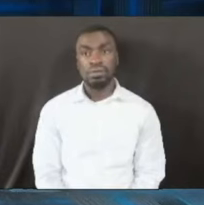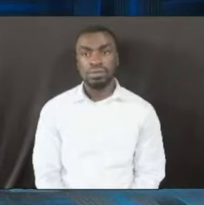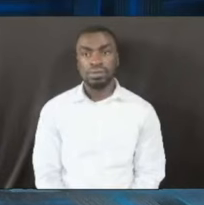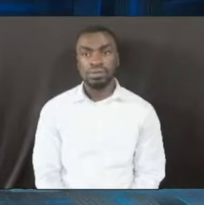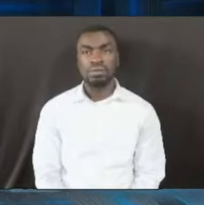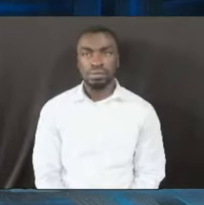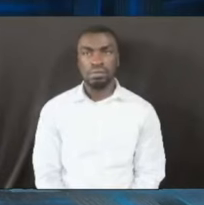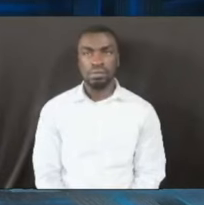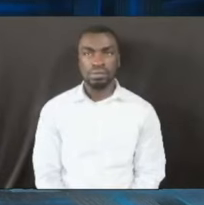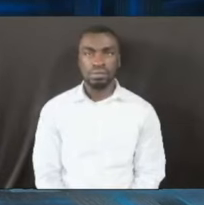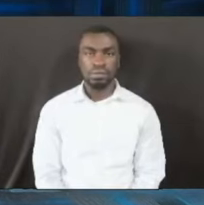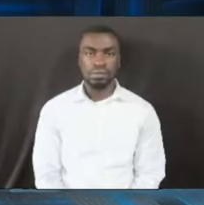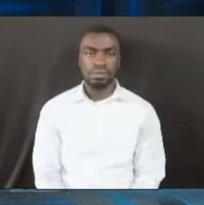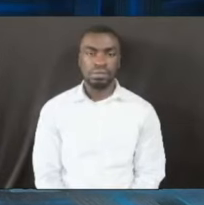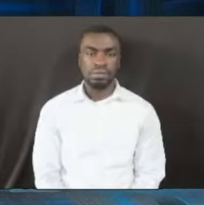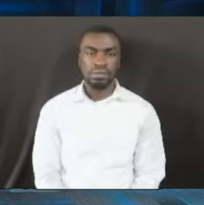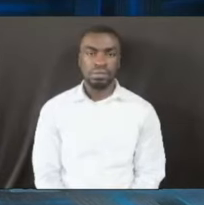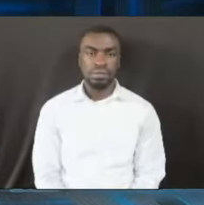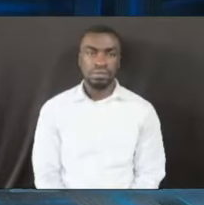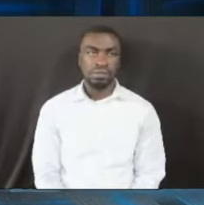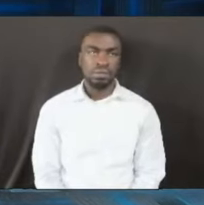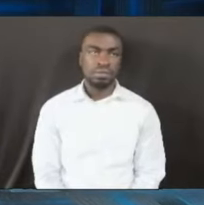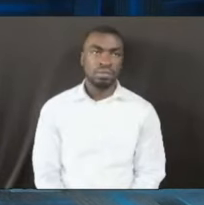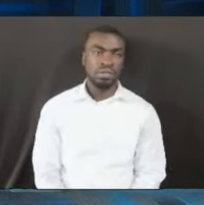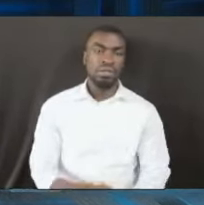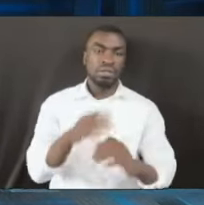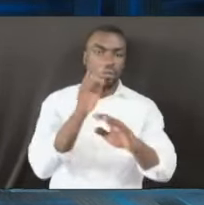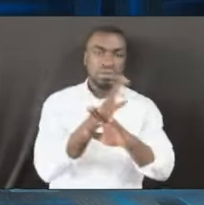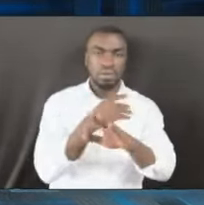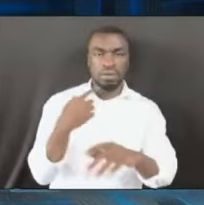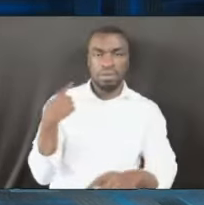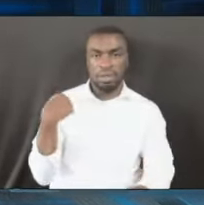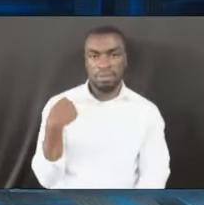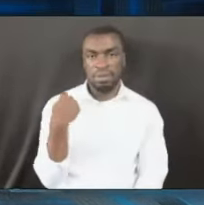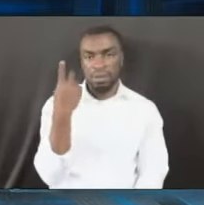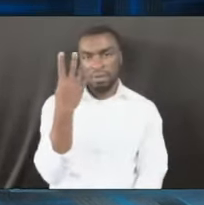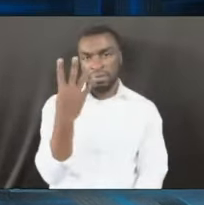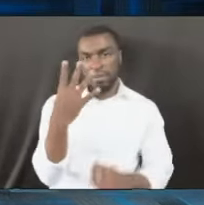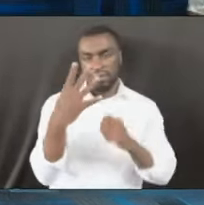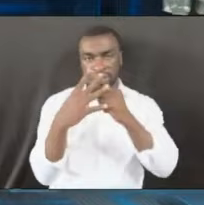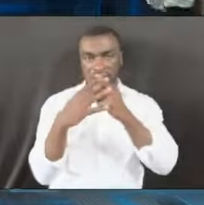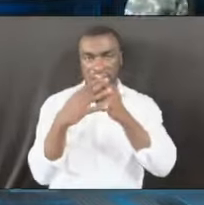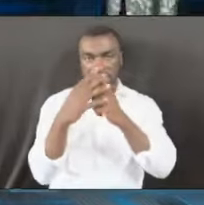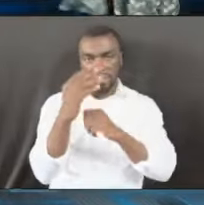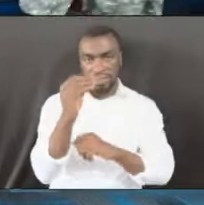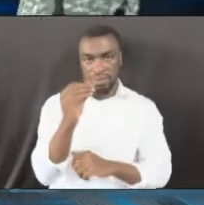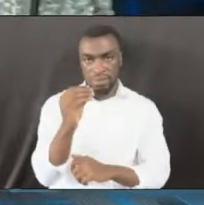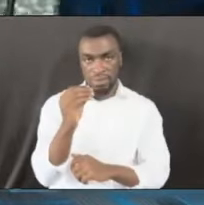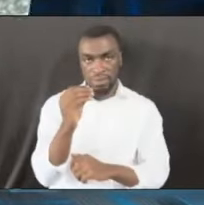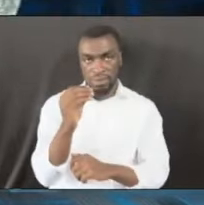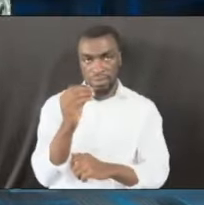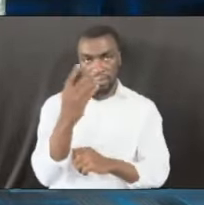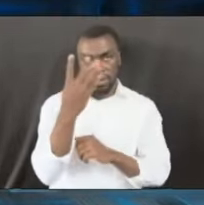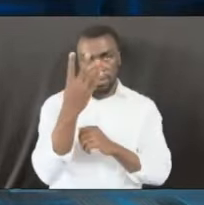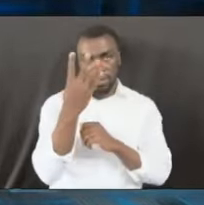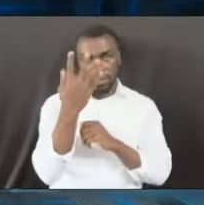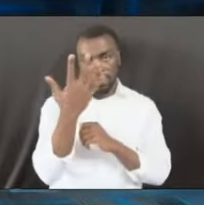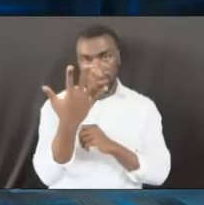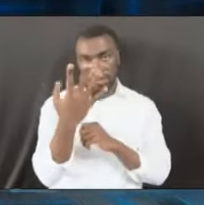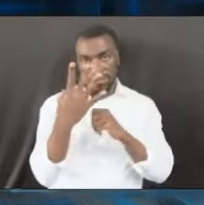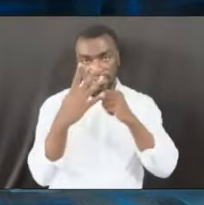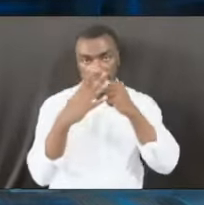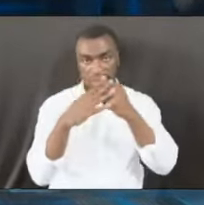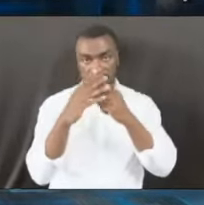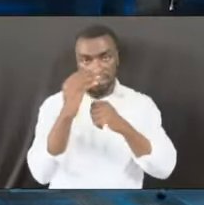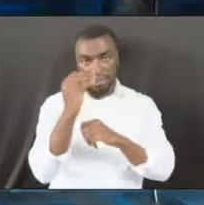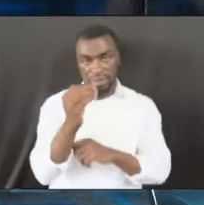Let us open our hymnal, song number 590. Song 590, Trust and